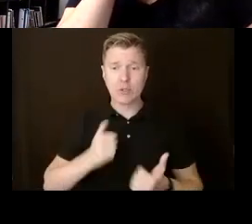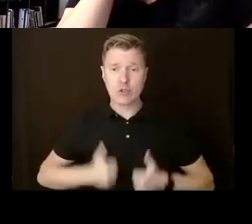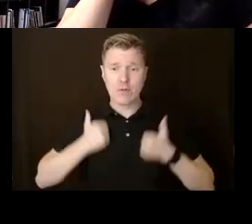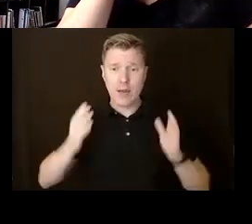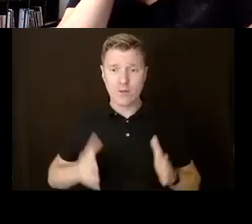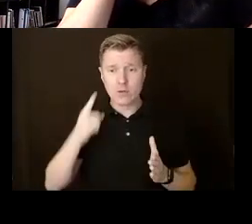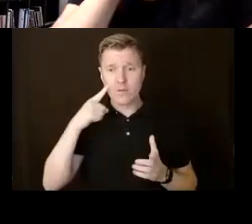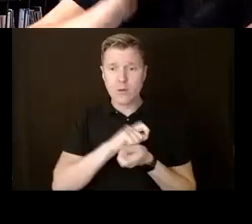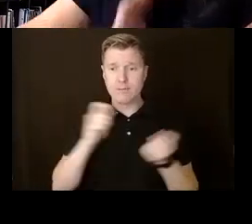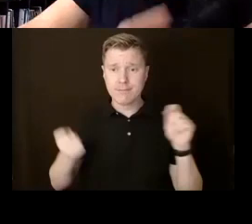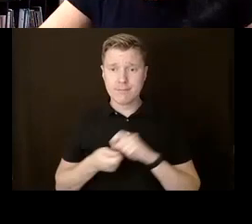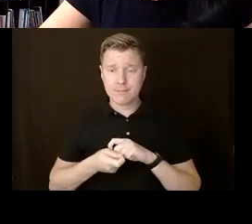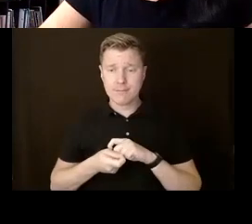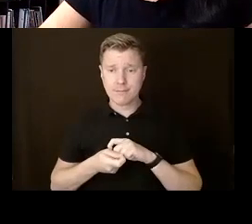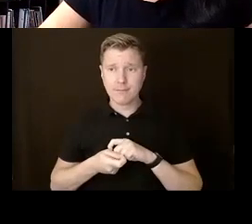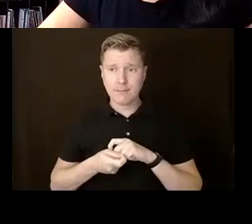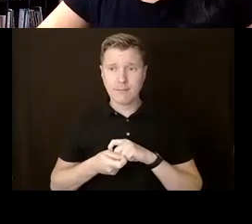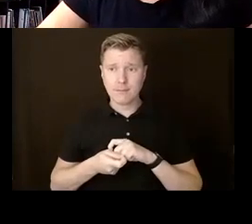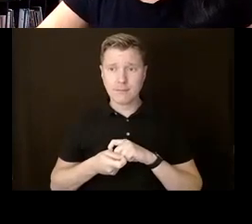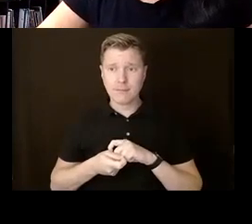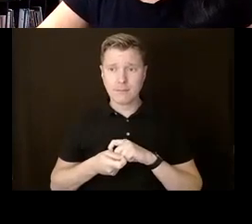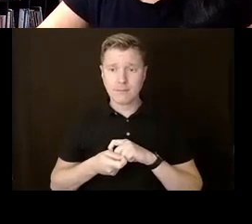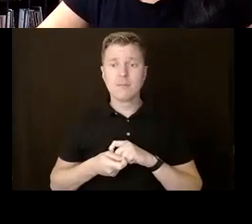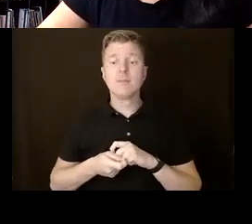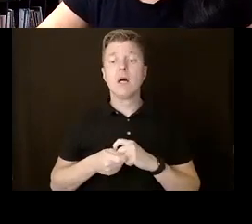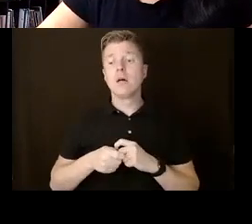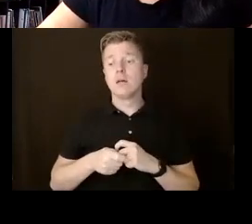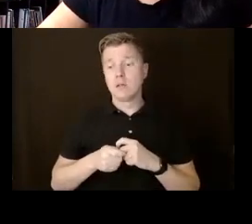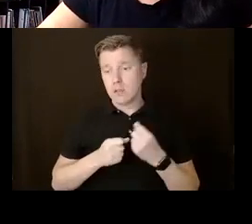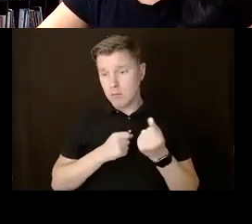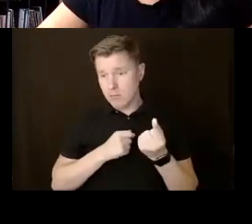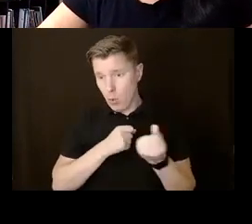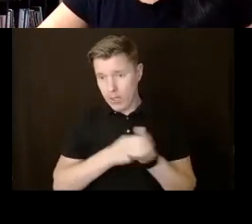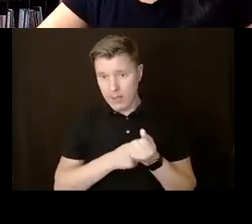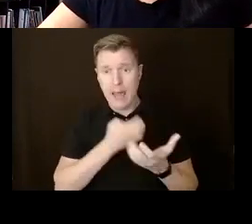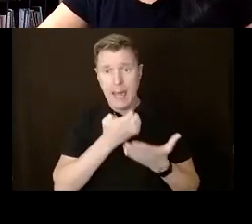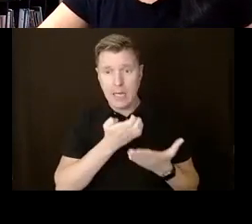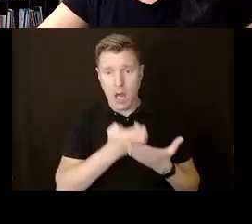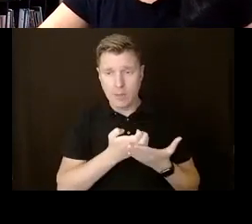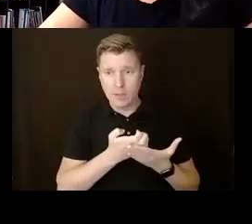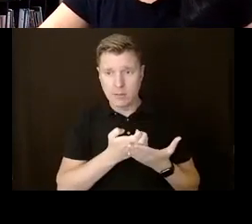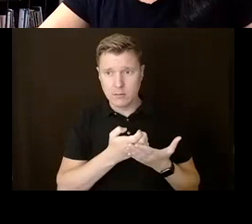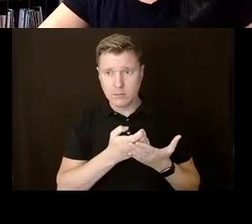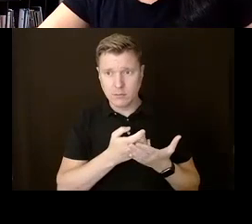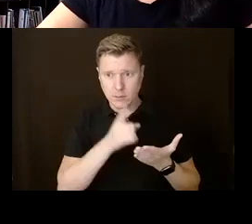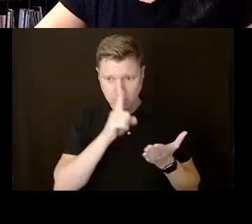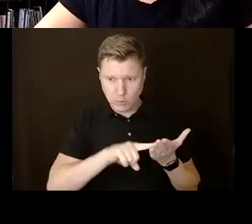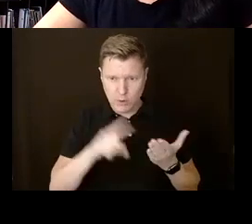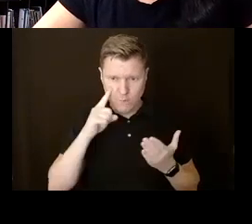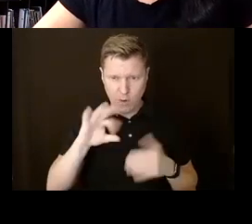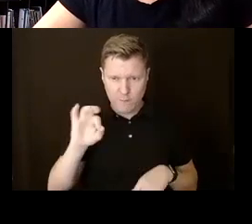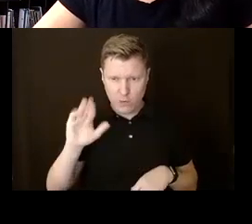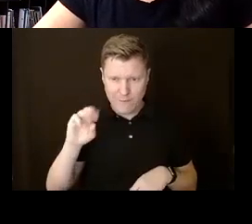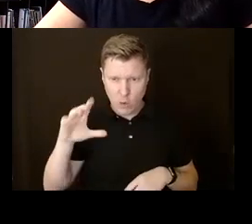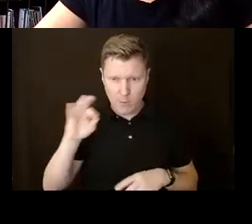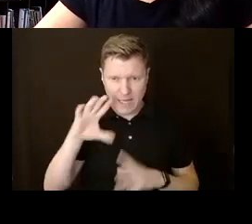Transformative Change, exploring economic supports to prevent sexual and intimate partner violence with Freeform, and that